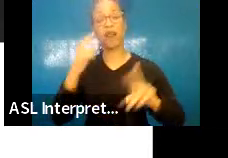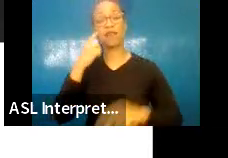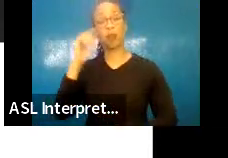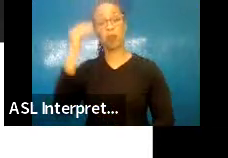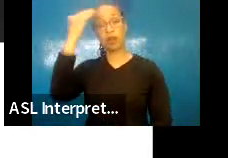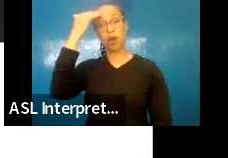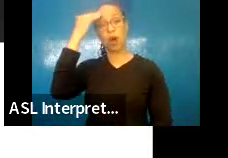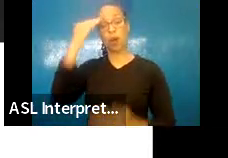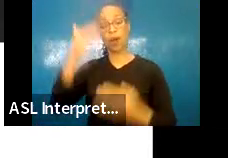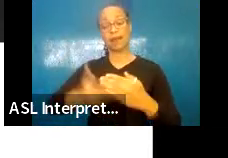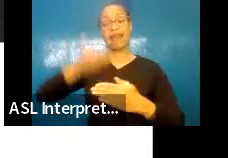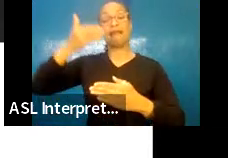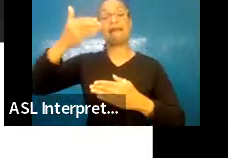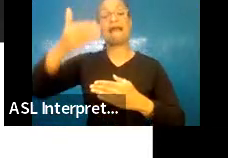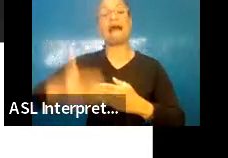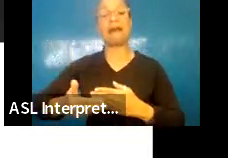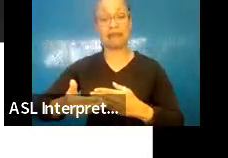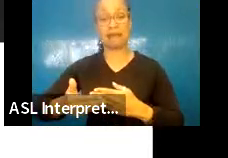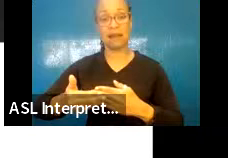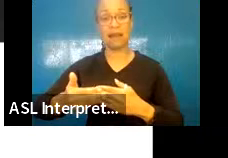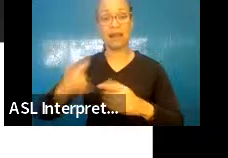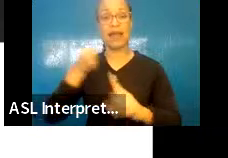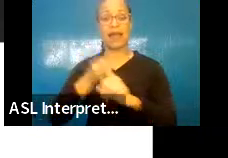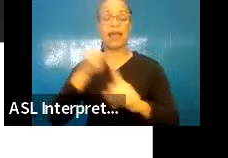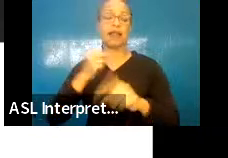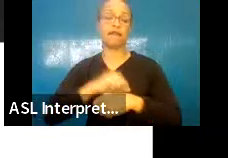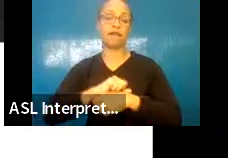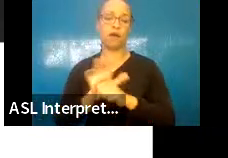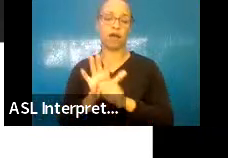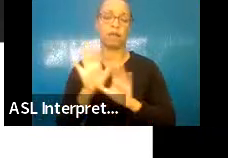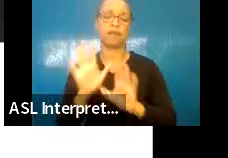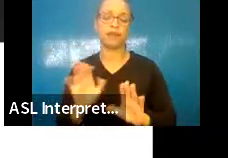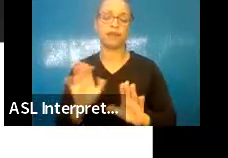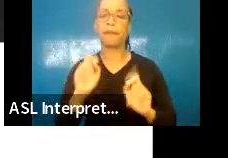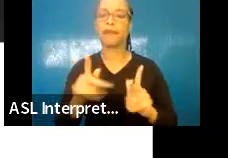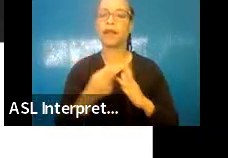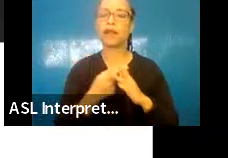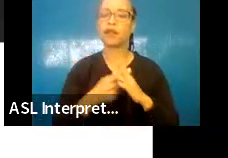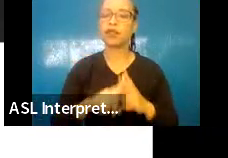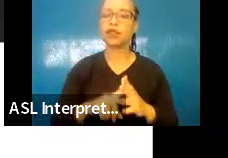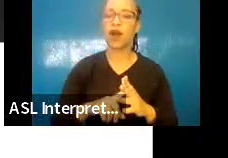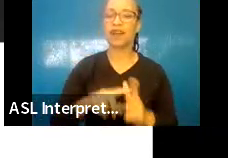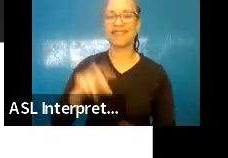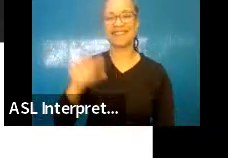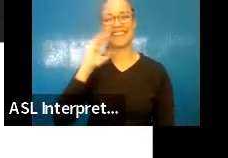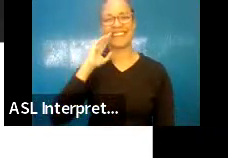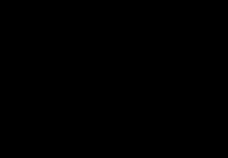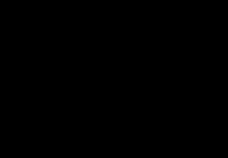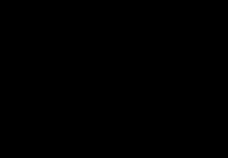as the next wave of this. So let me start with Dr. Ablada. Hey, Noha, how you doing tonight?